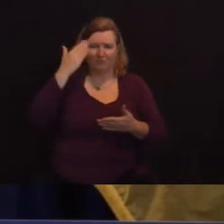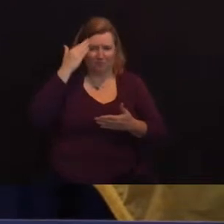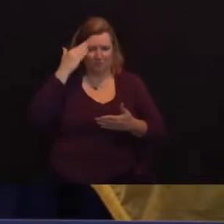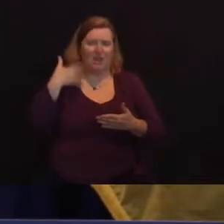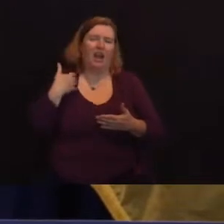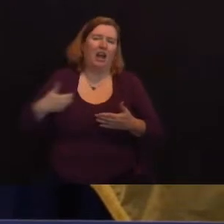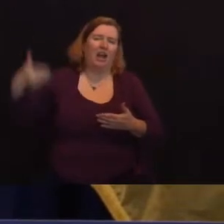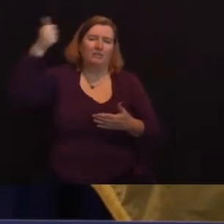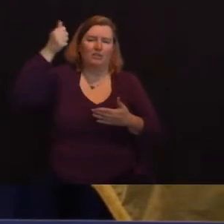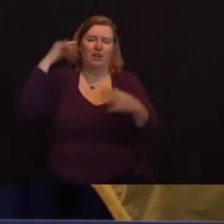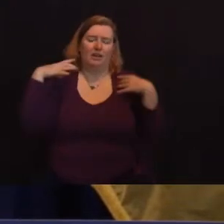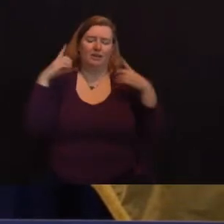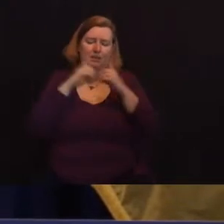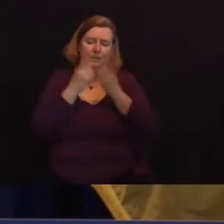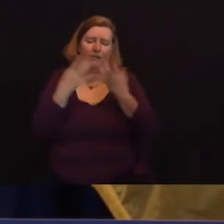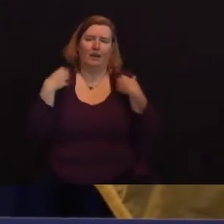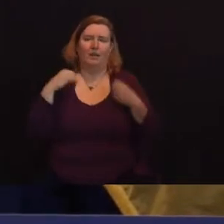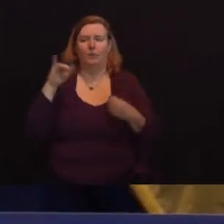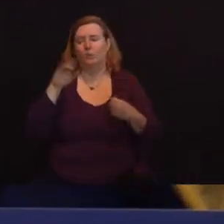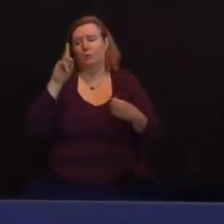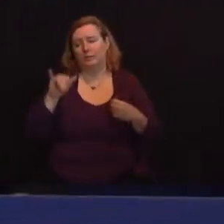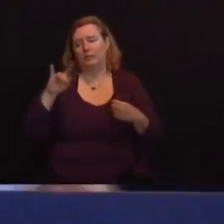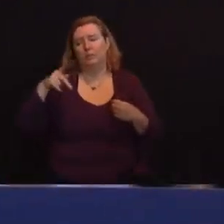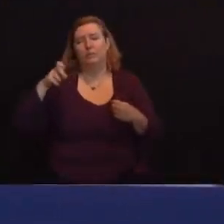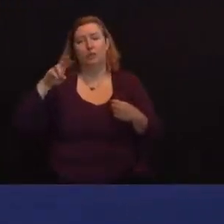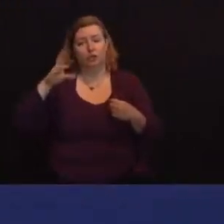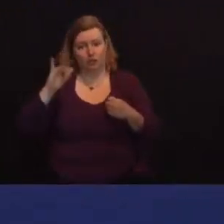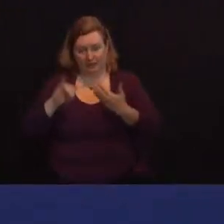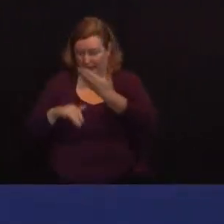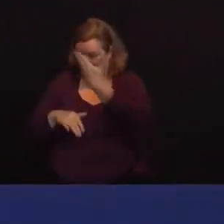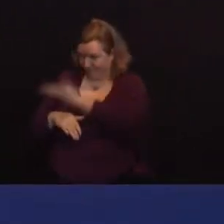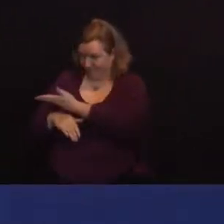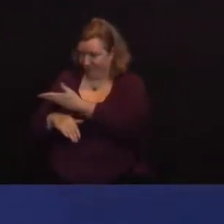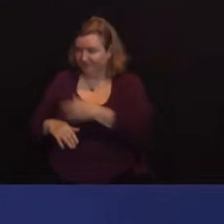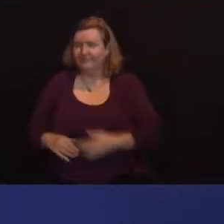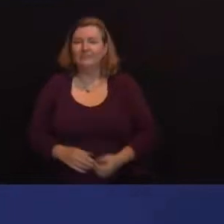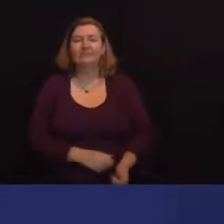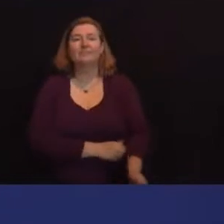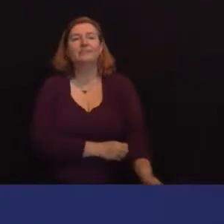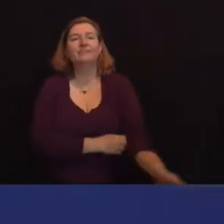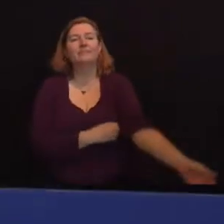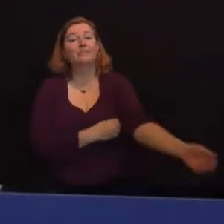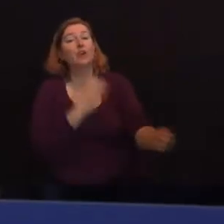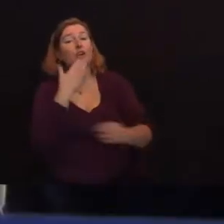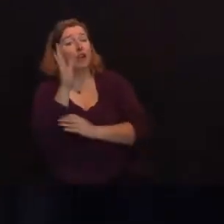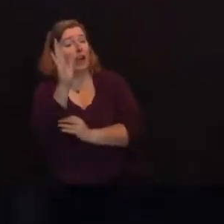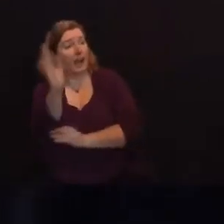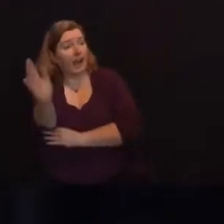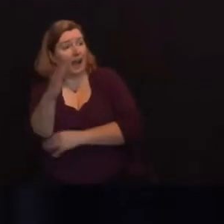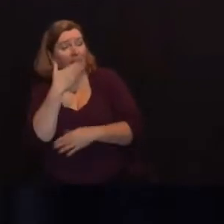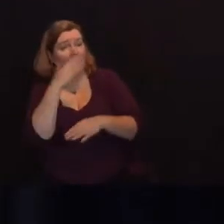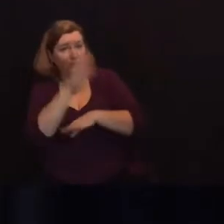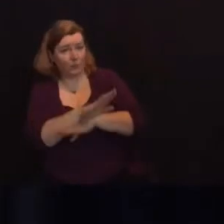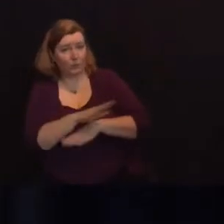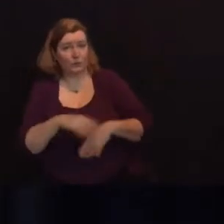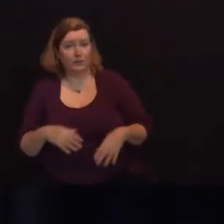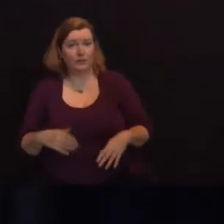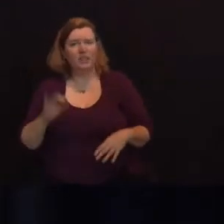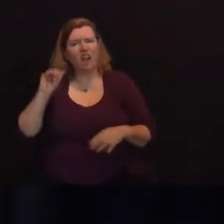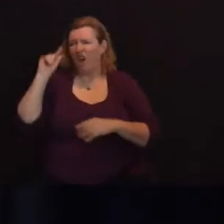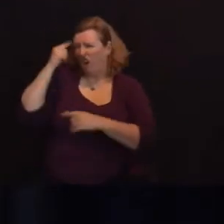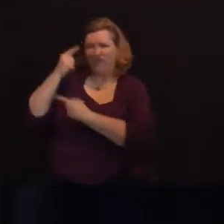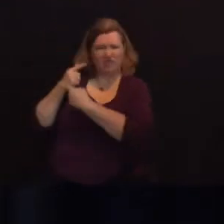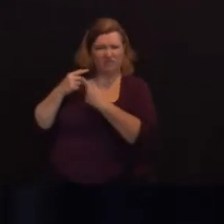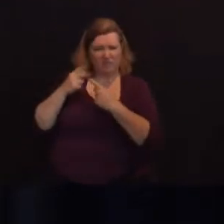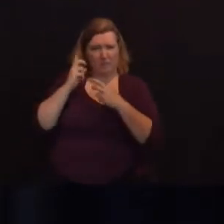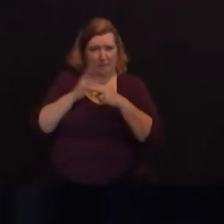of the Department of Health, Judy Persichilli. Thank you, Governor. Good afternoon. Well, as the Governor mentioned, the Advisory Committee